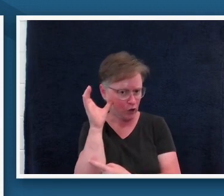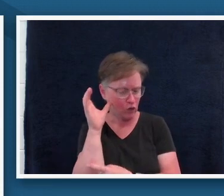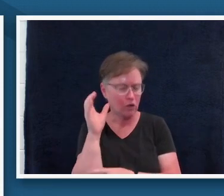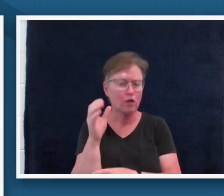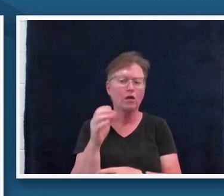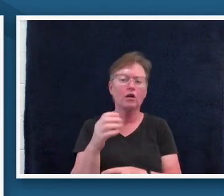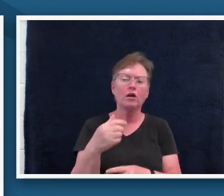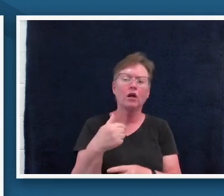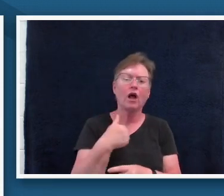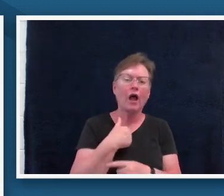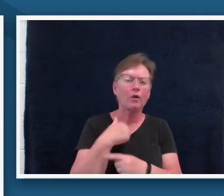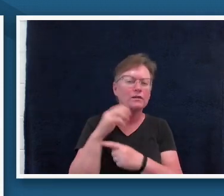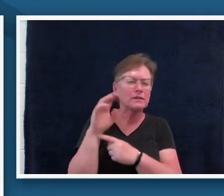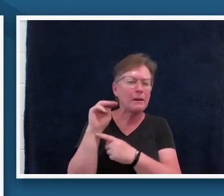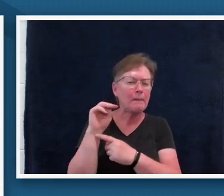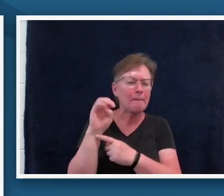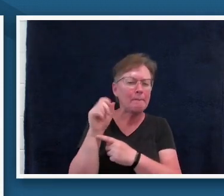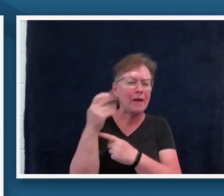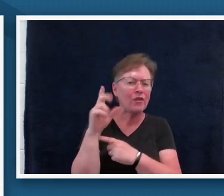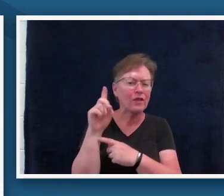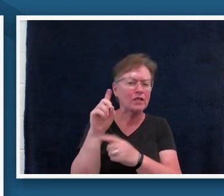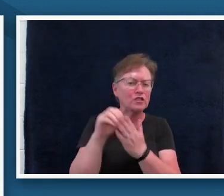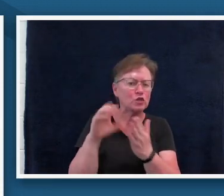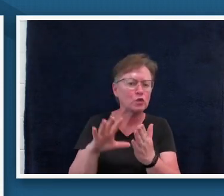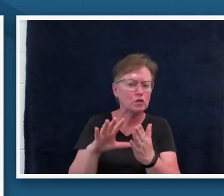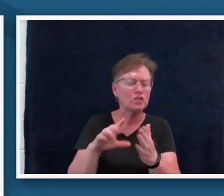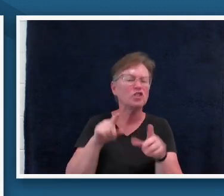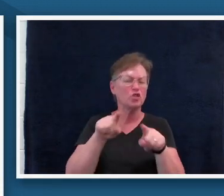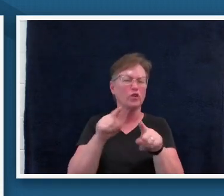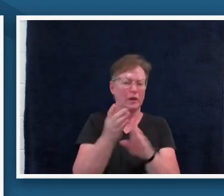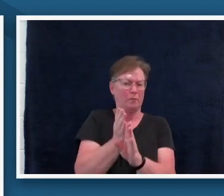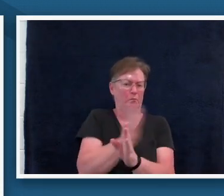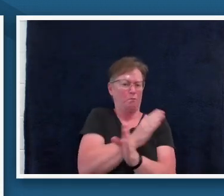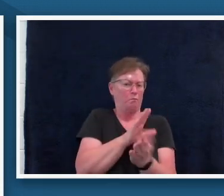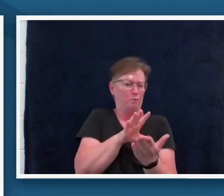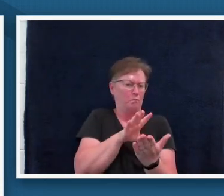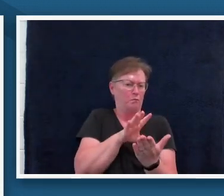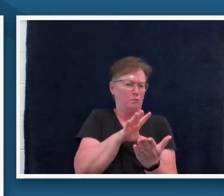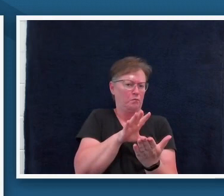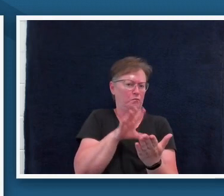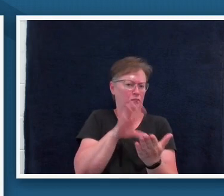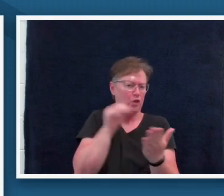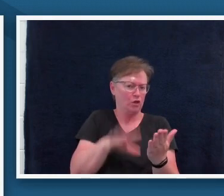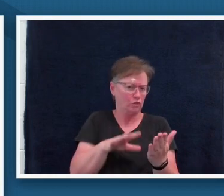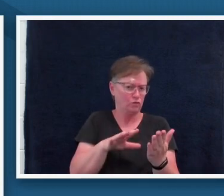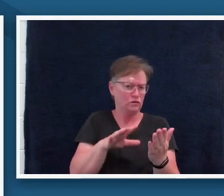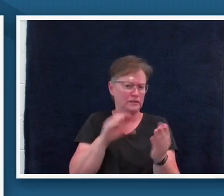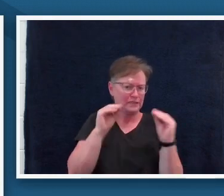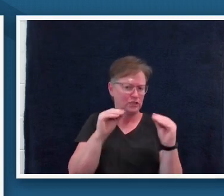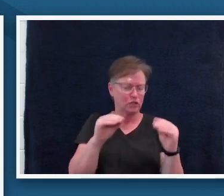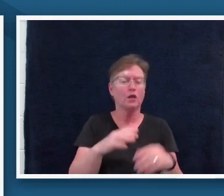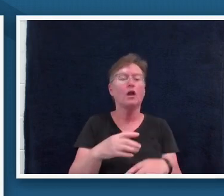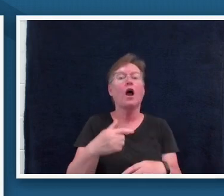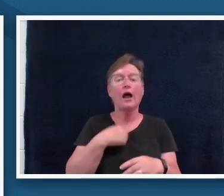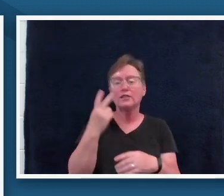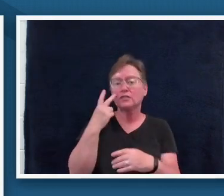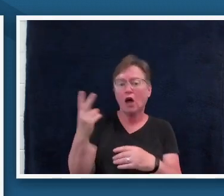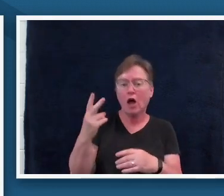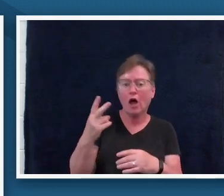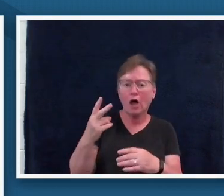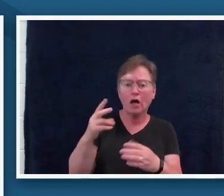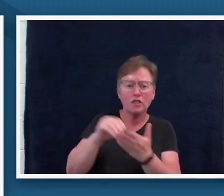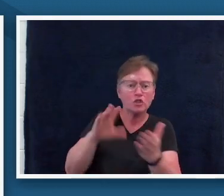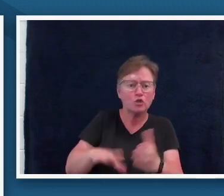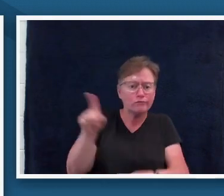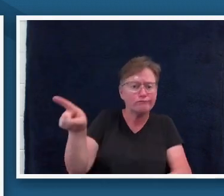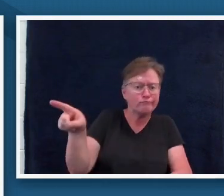student, pre-service teacher, and I saw a kid standing in the corner just talking to himself. I went up to the teacher. I said, "What's